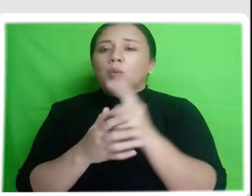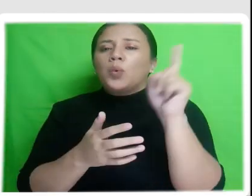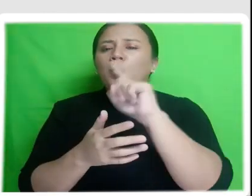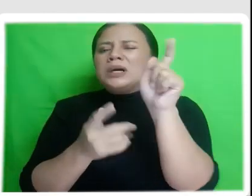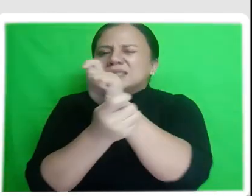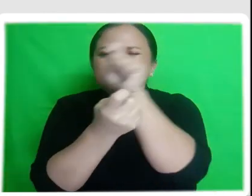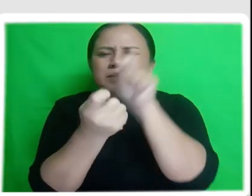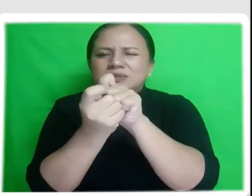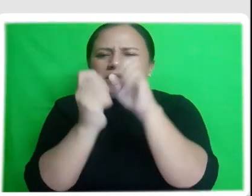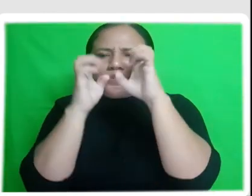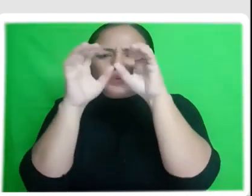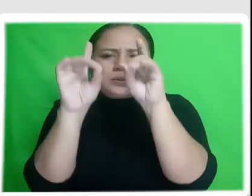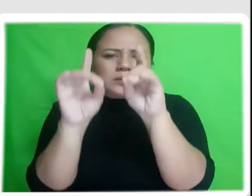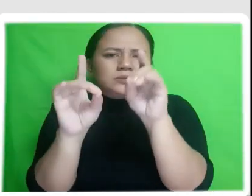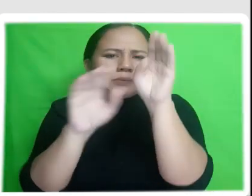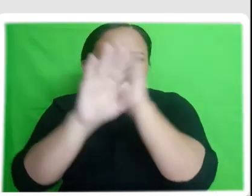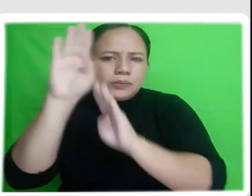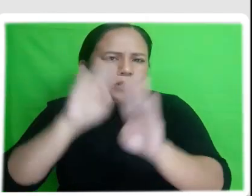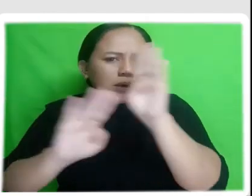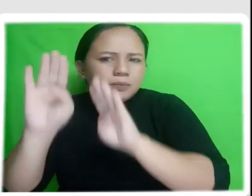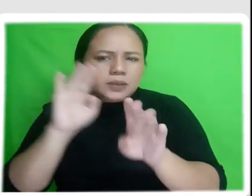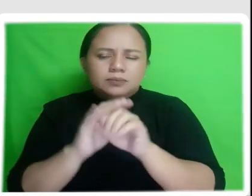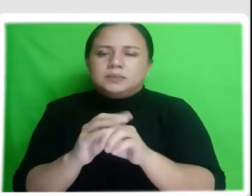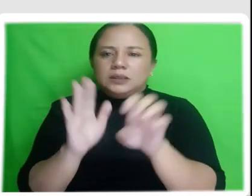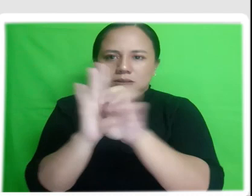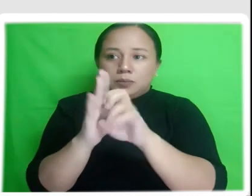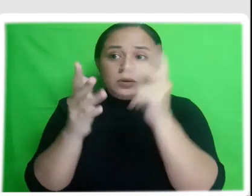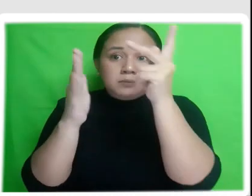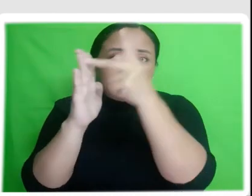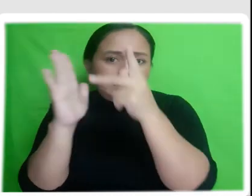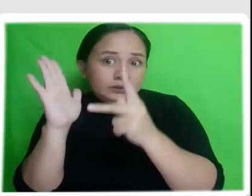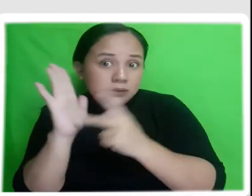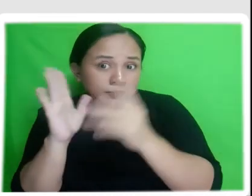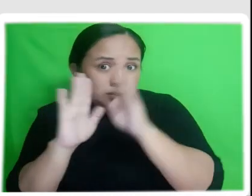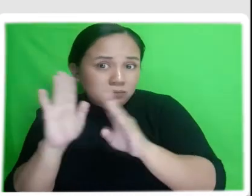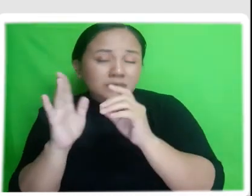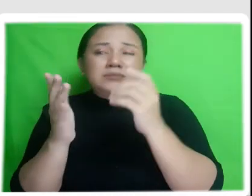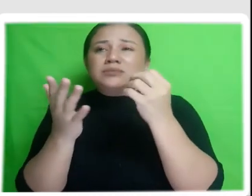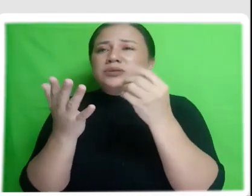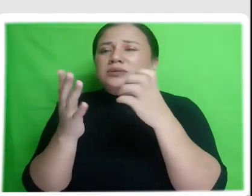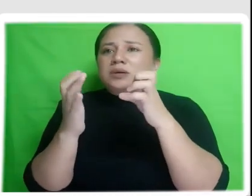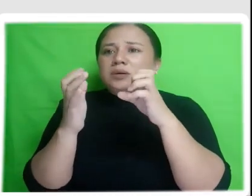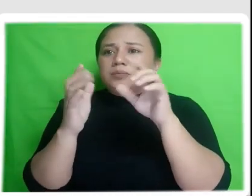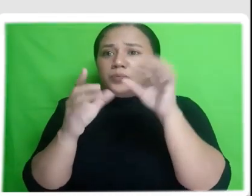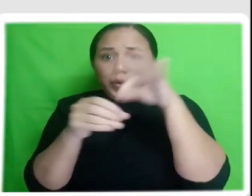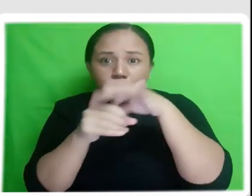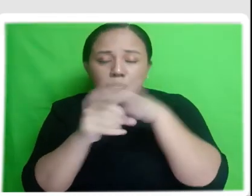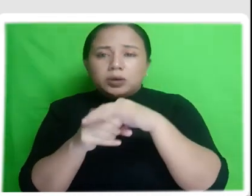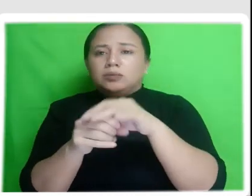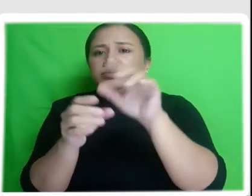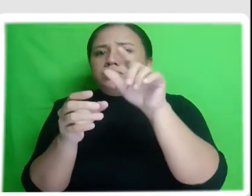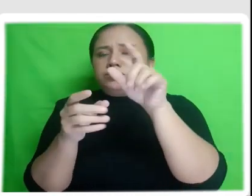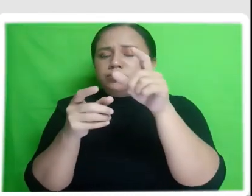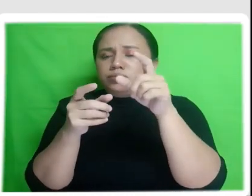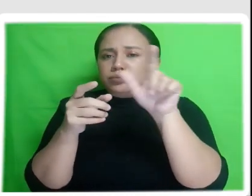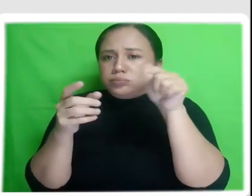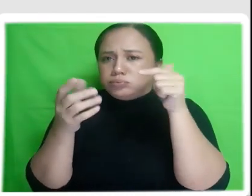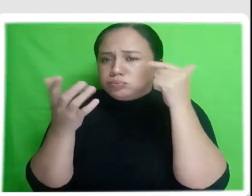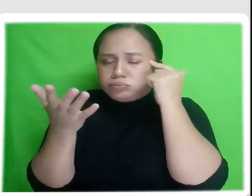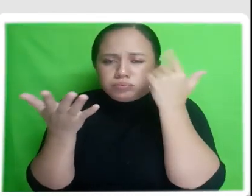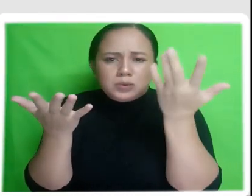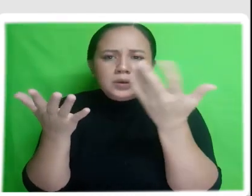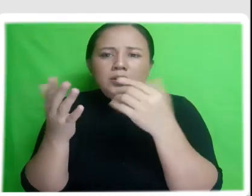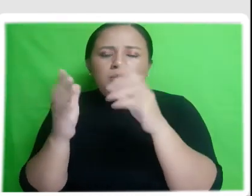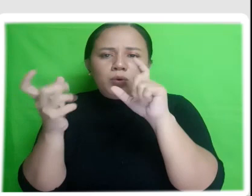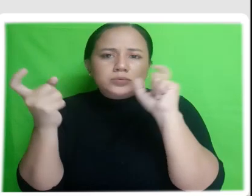education issues, policies, programs, governance do you want to change through advocacy?